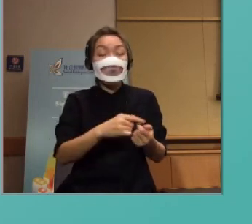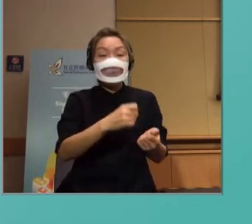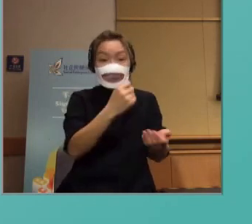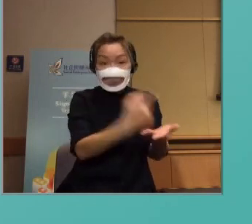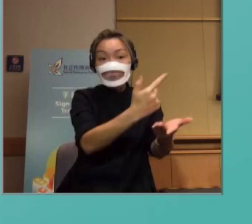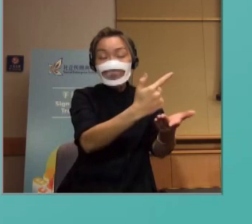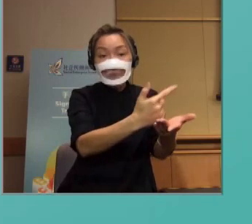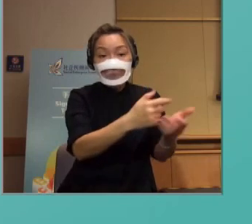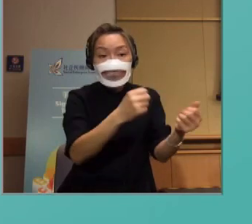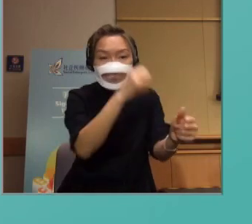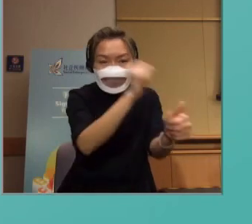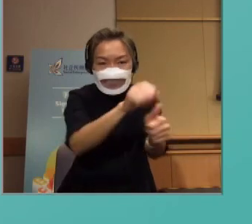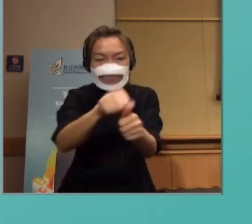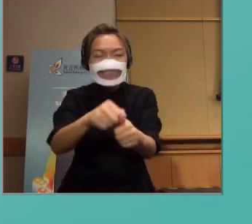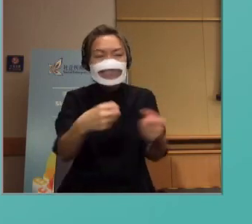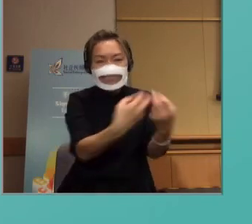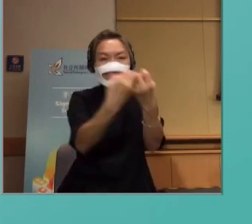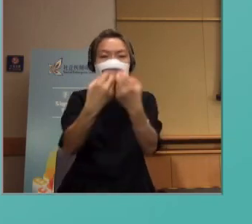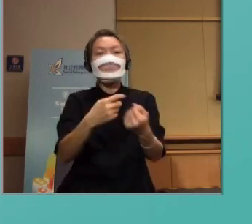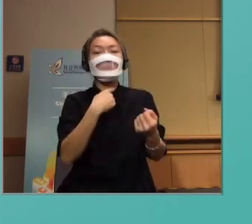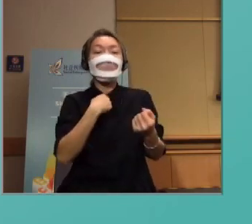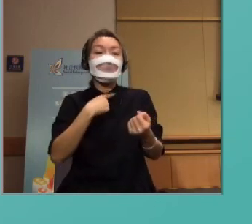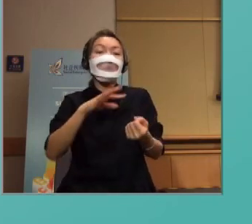Do not think of the scammers as